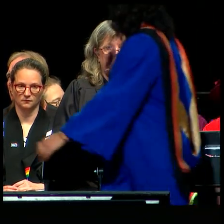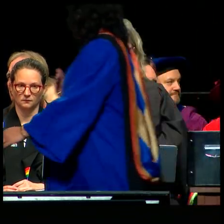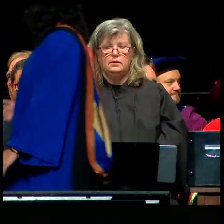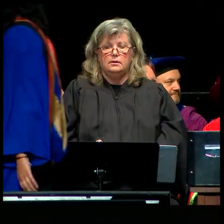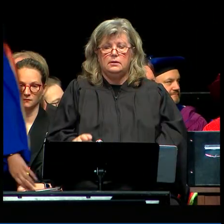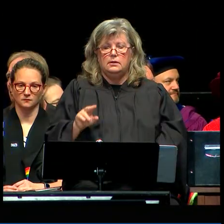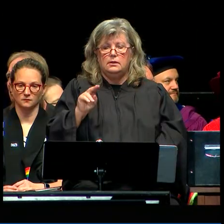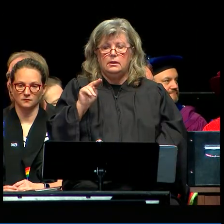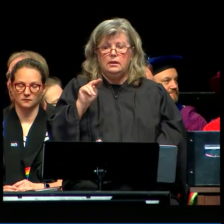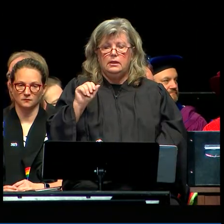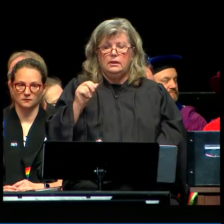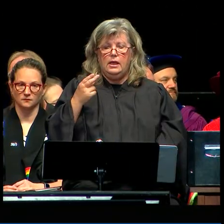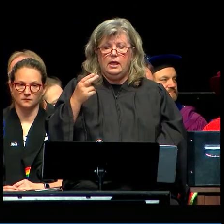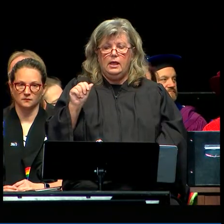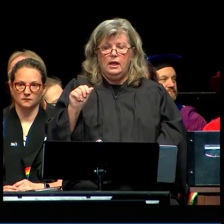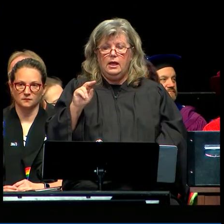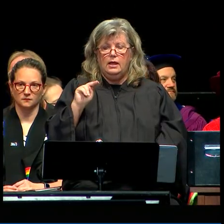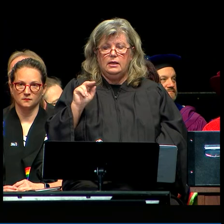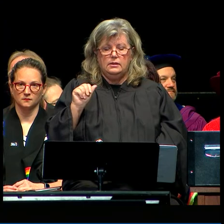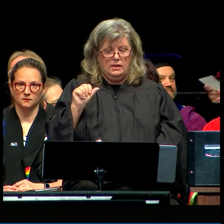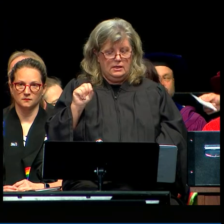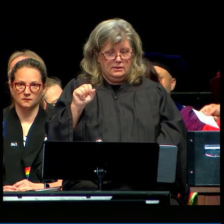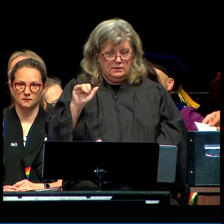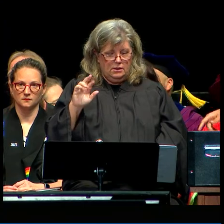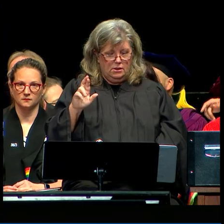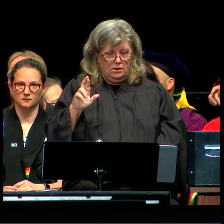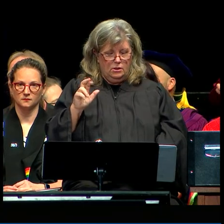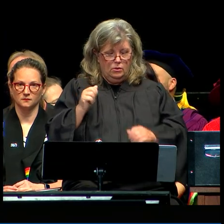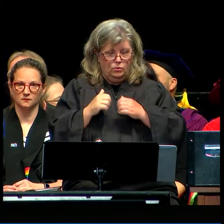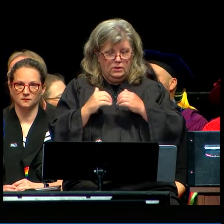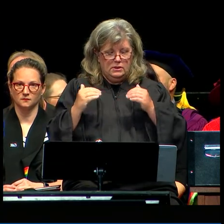Neha Nasser, with distinction.